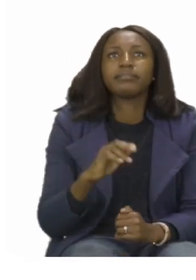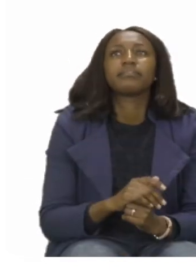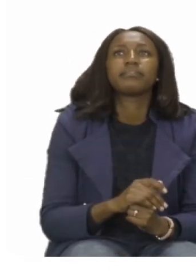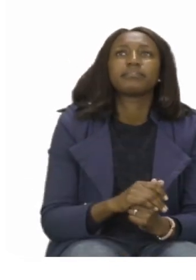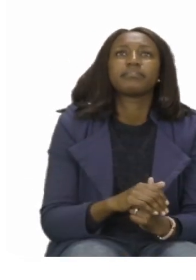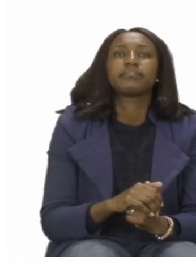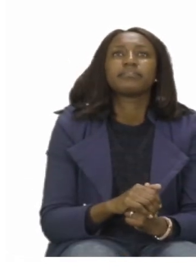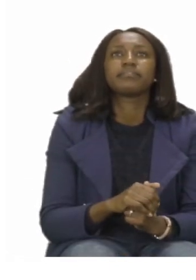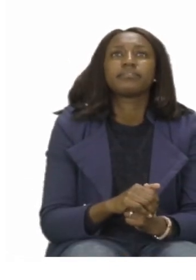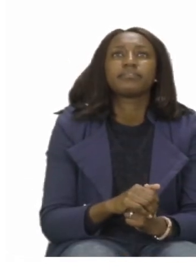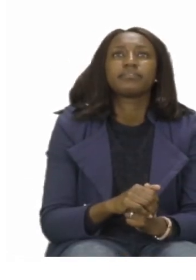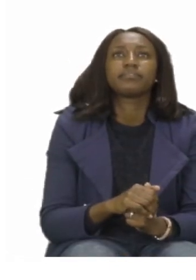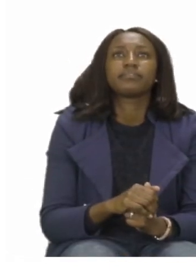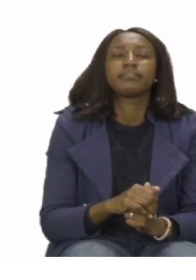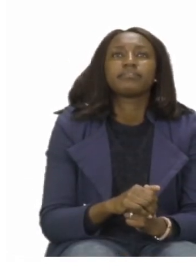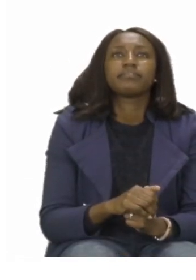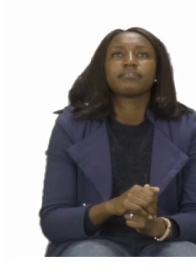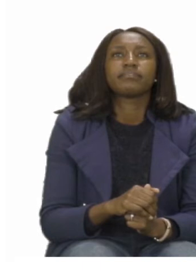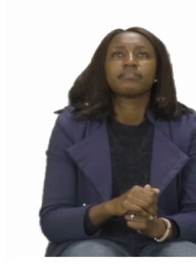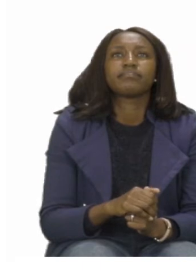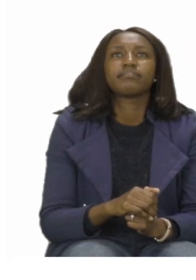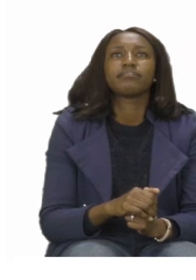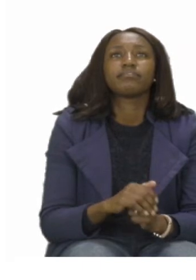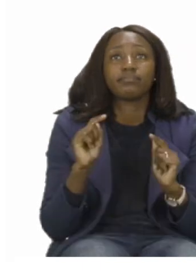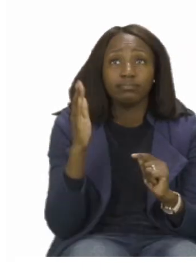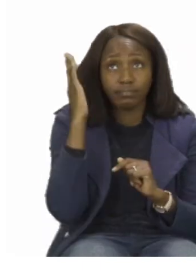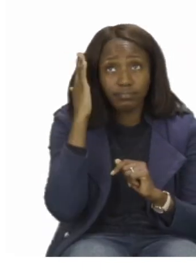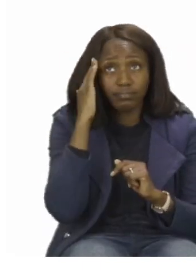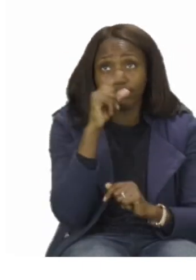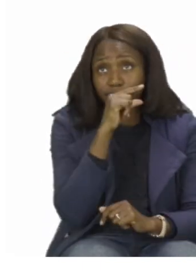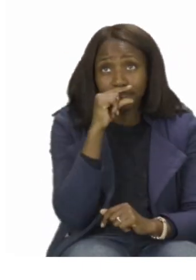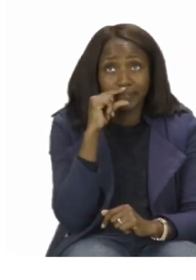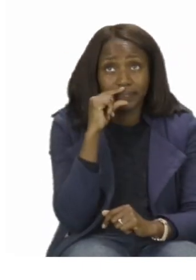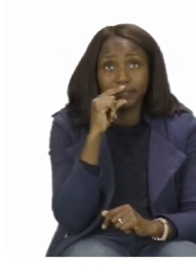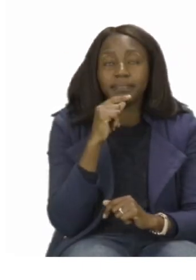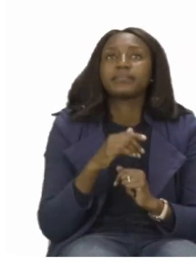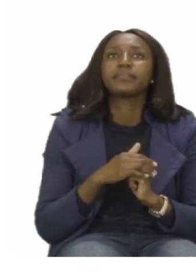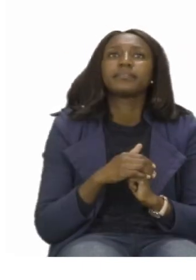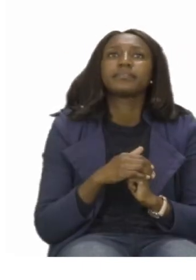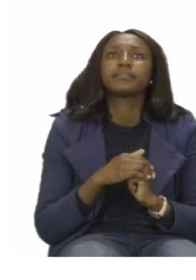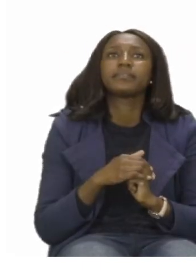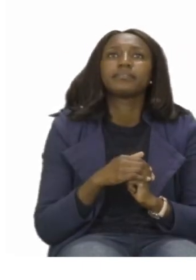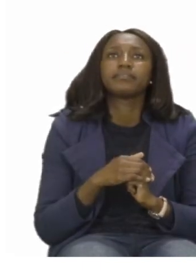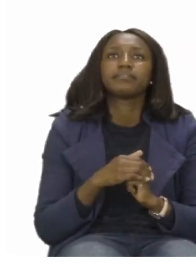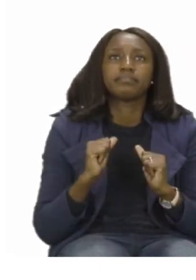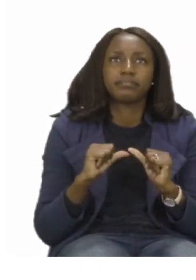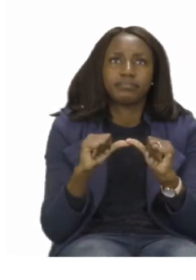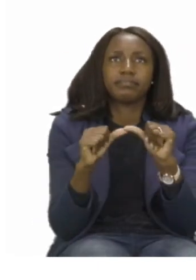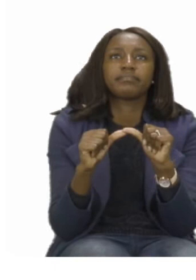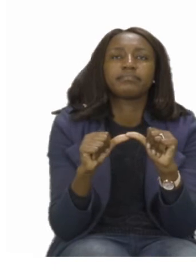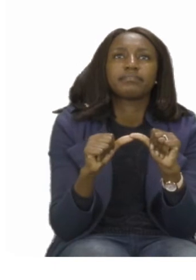cylinder. Right. Now that you know some shapes, let's move on. Let's look